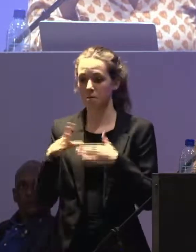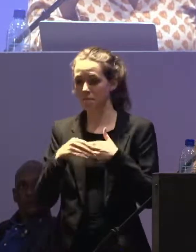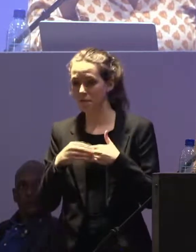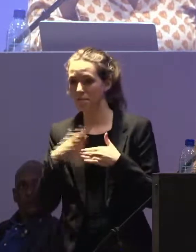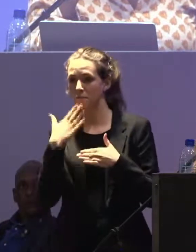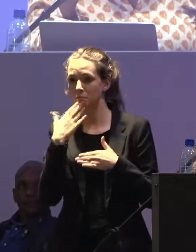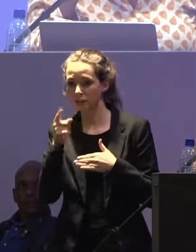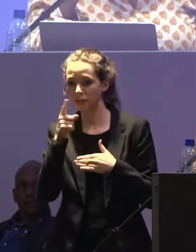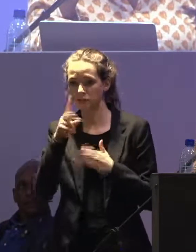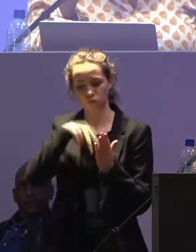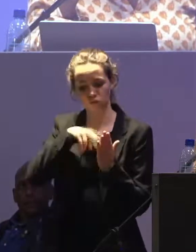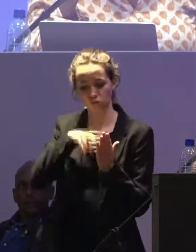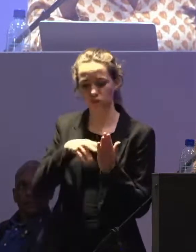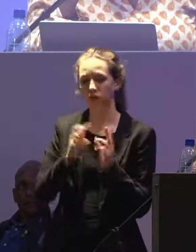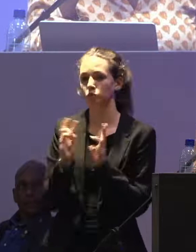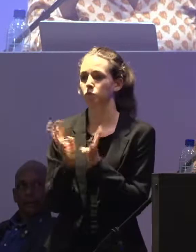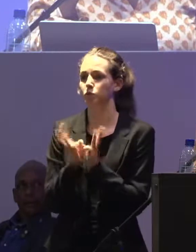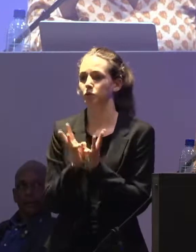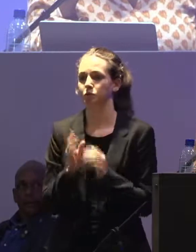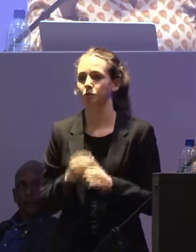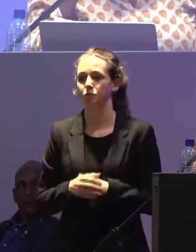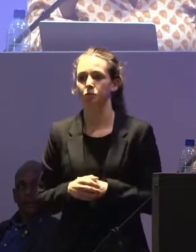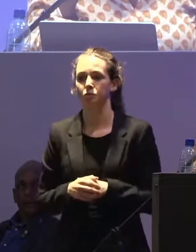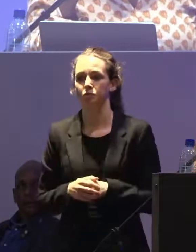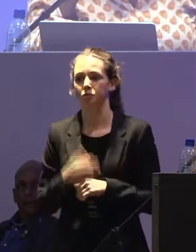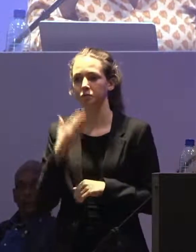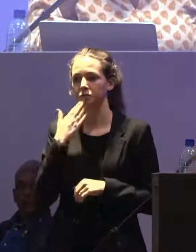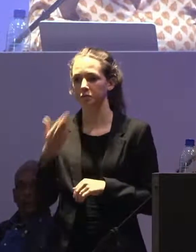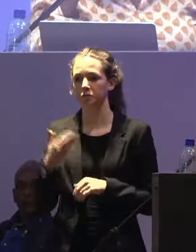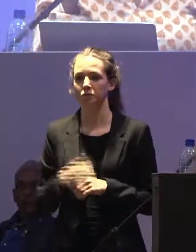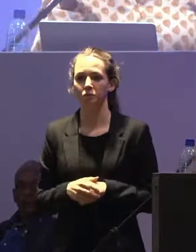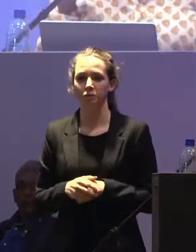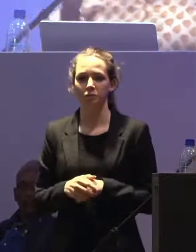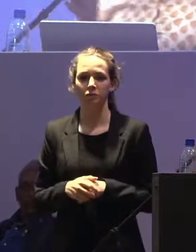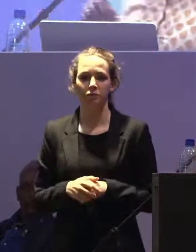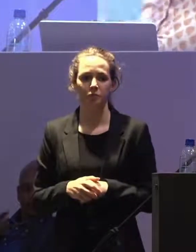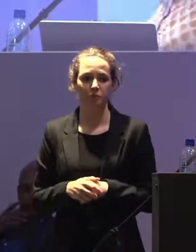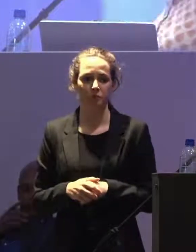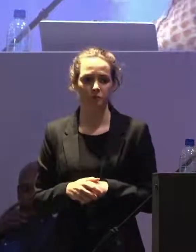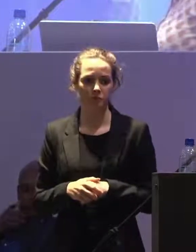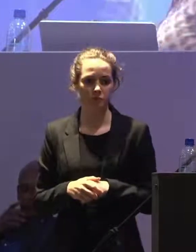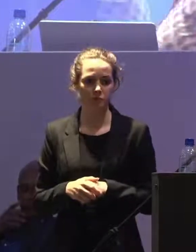please check that information. Thank you.